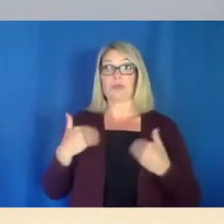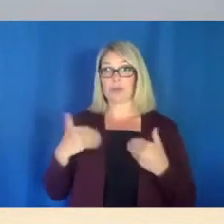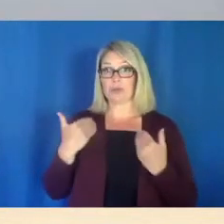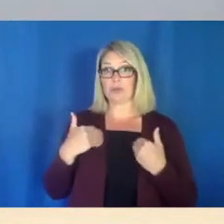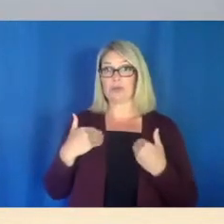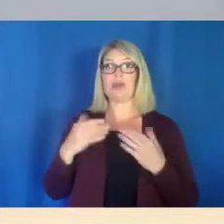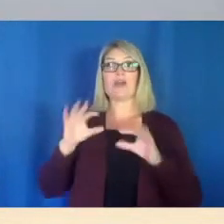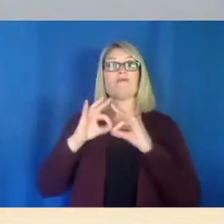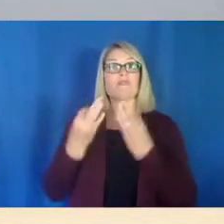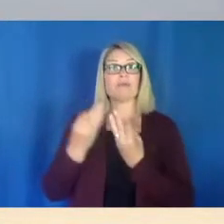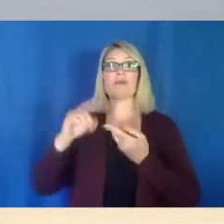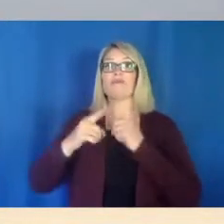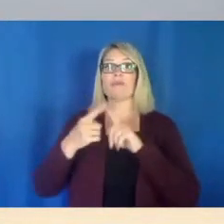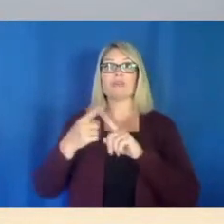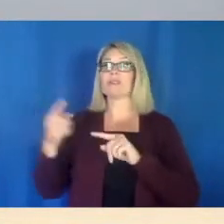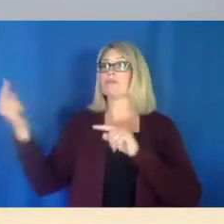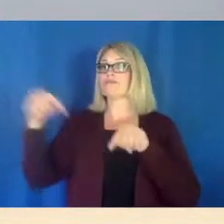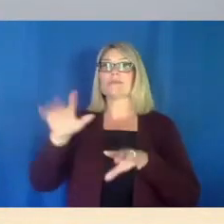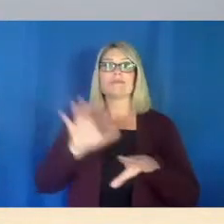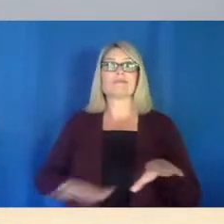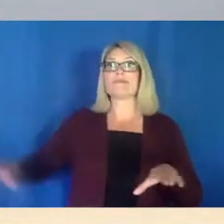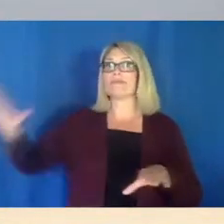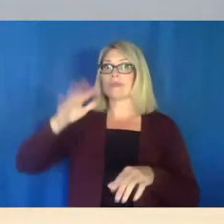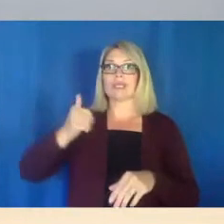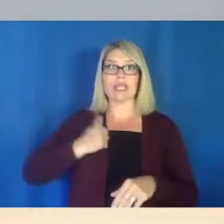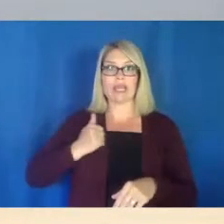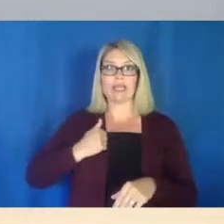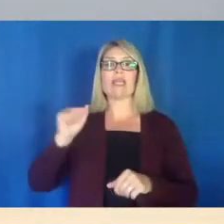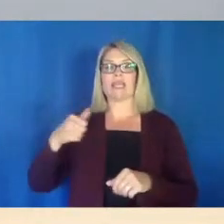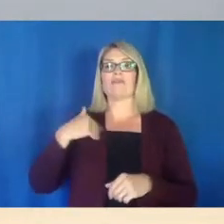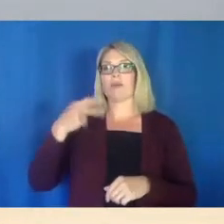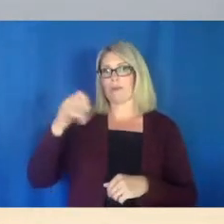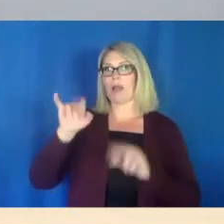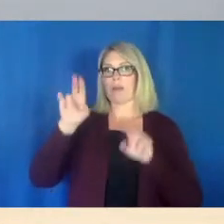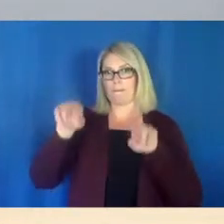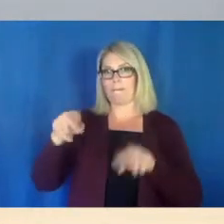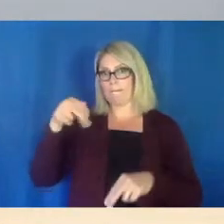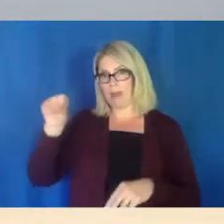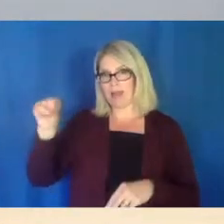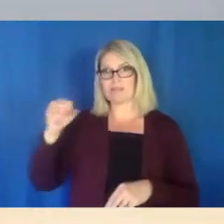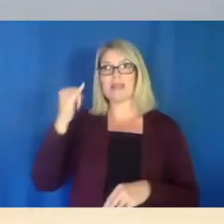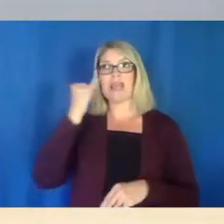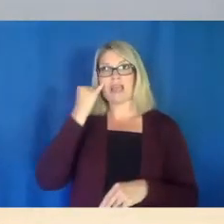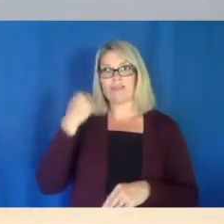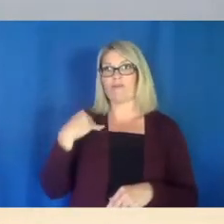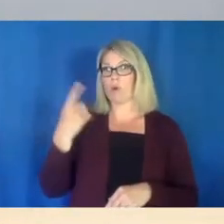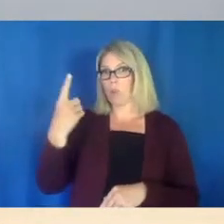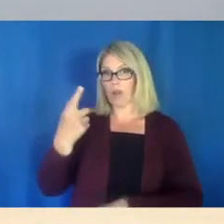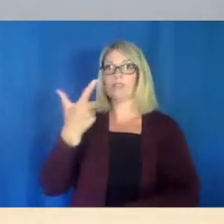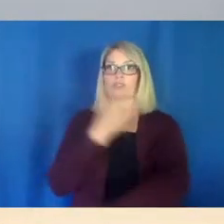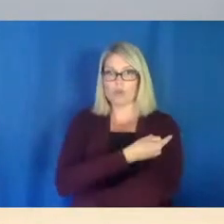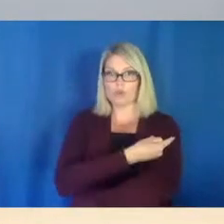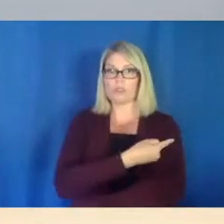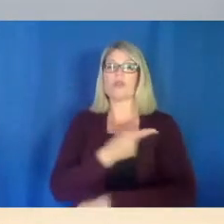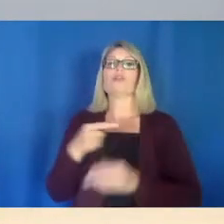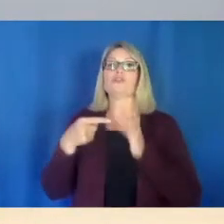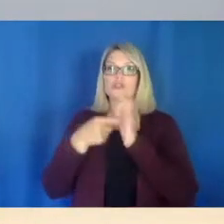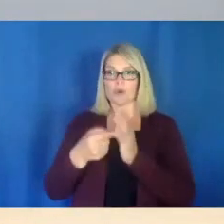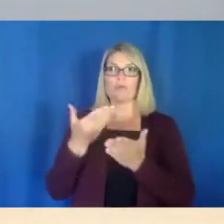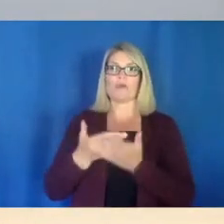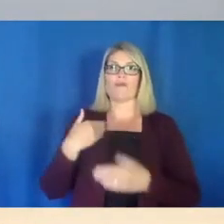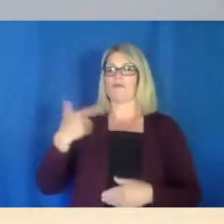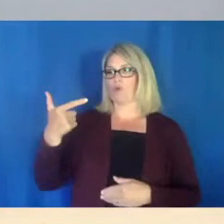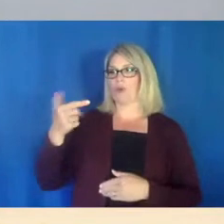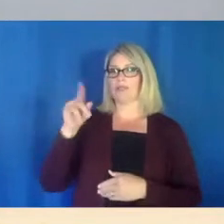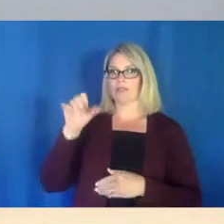from anywhere in Canada will be eligible for a PEI pass provided they have at least 1 dose plus 21 days.